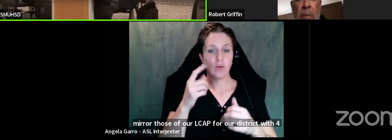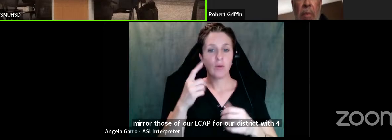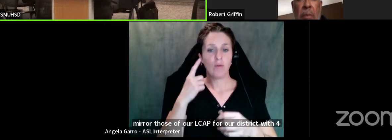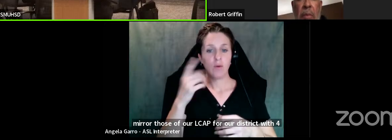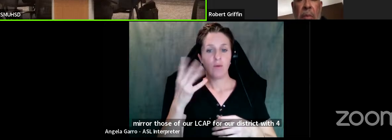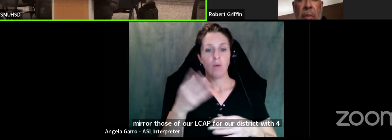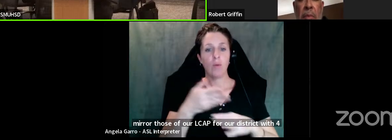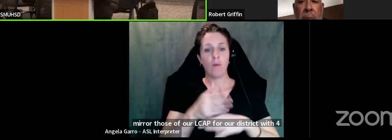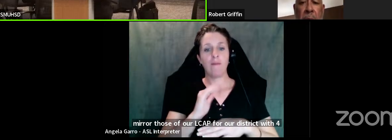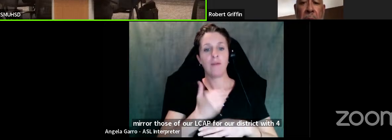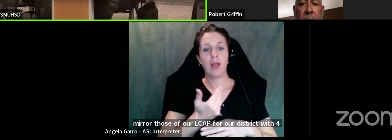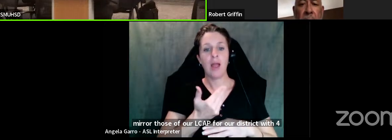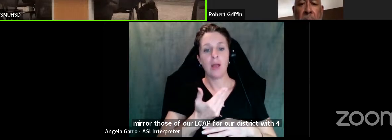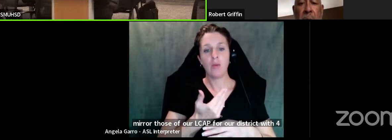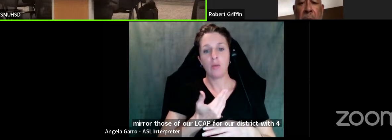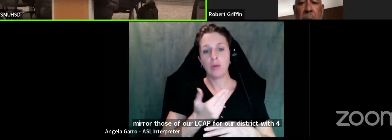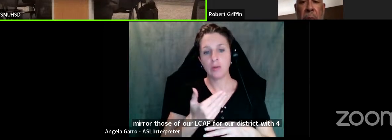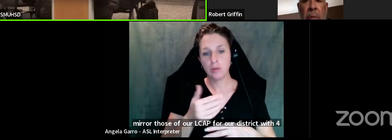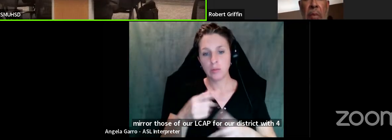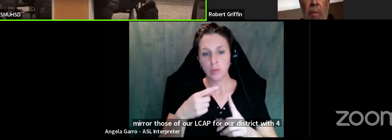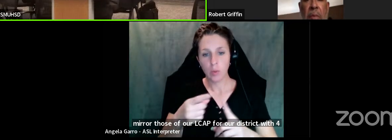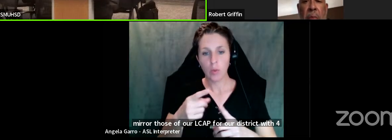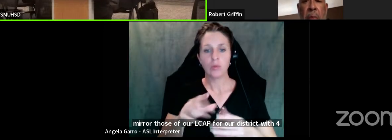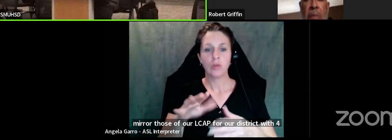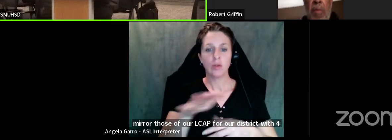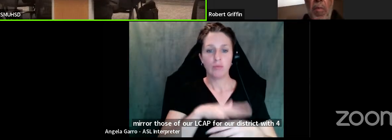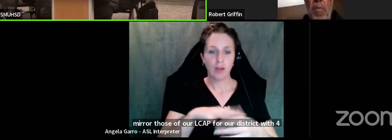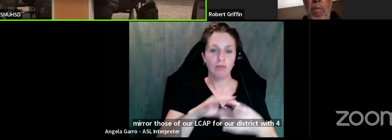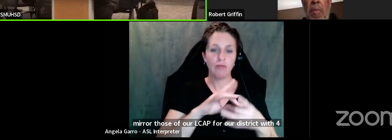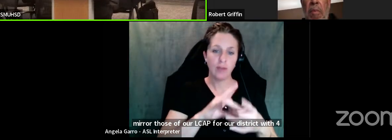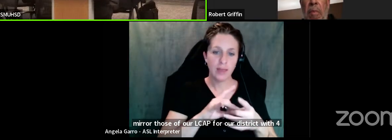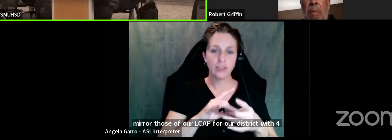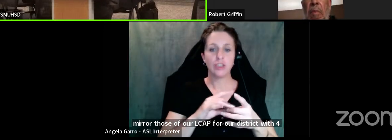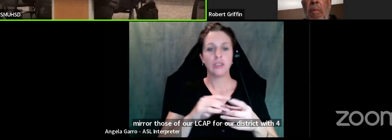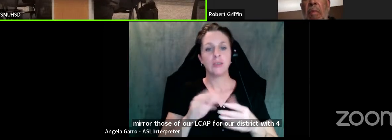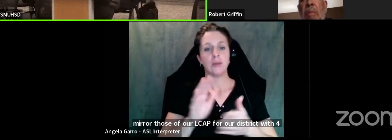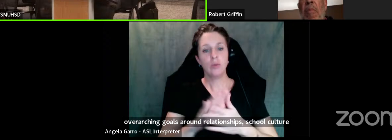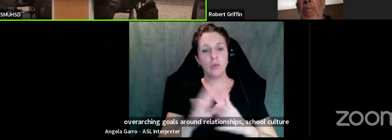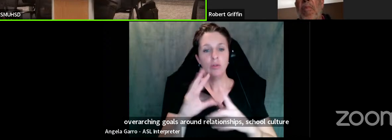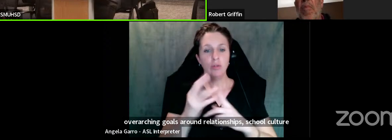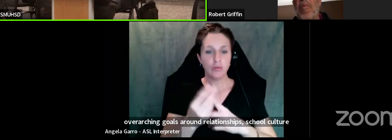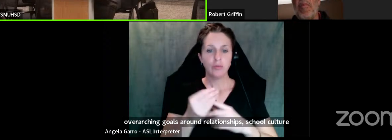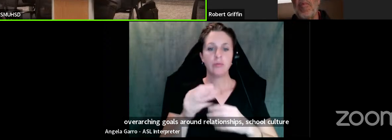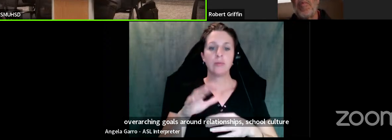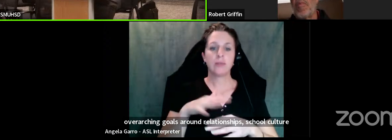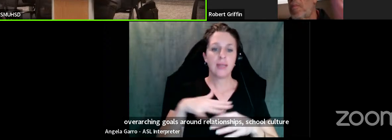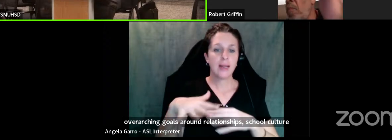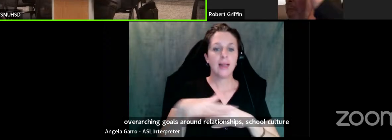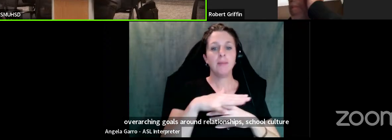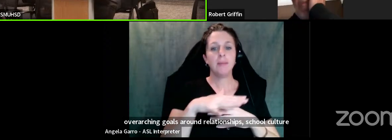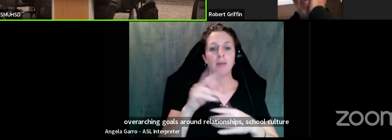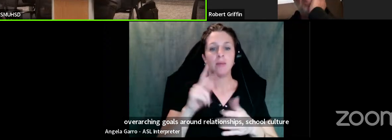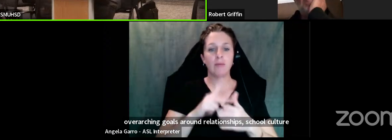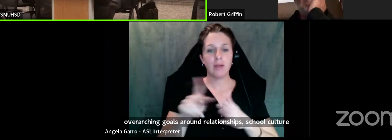goals around relationships, school culture and climate, learning and professional development, and growth of our staff.